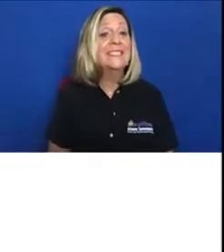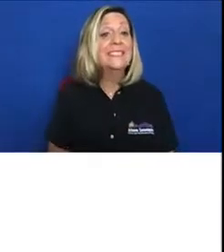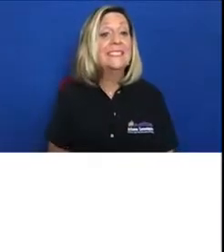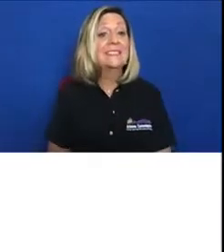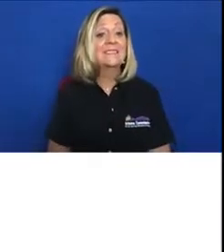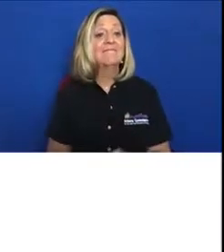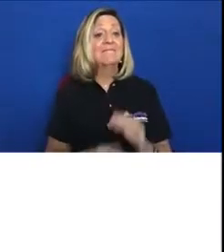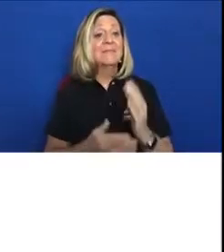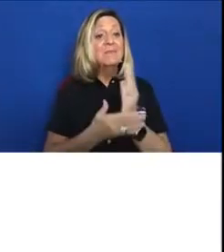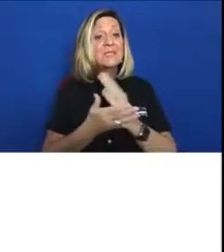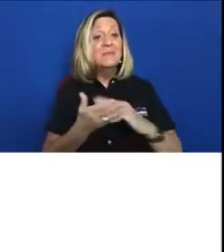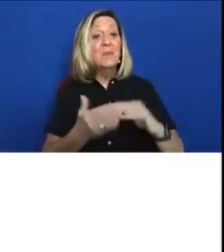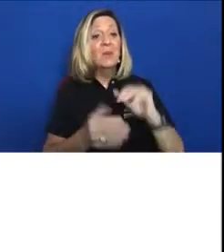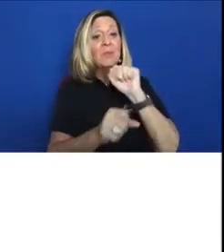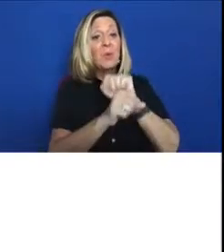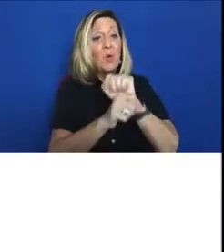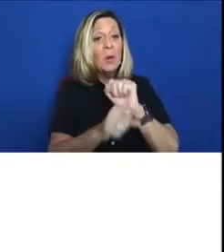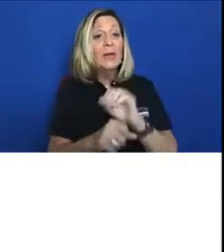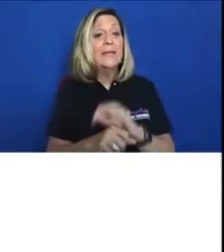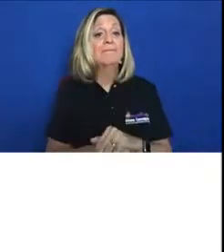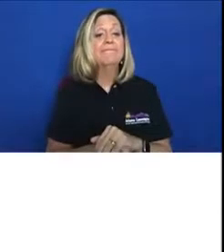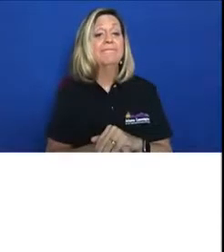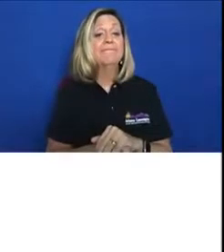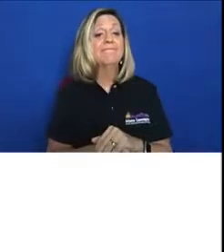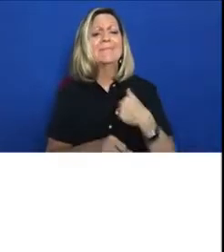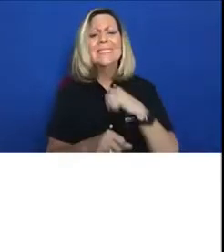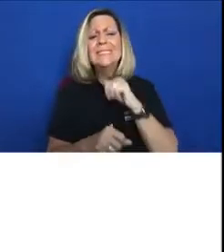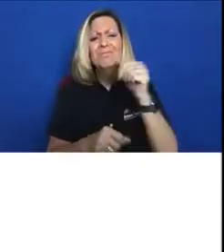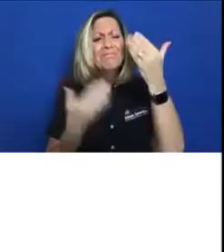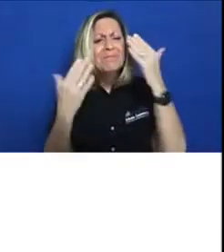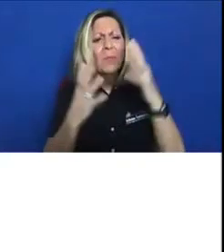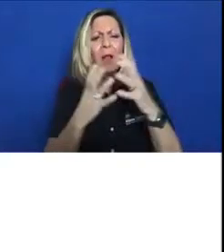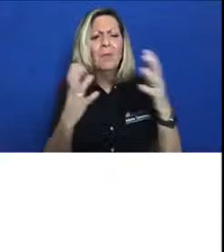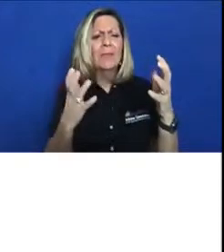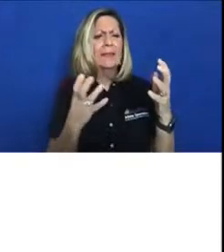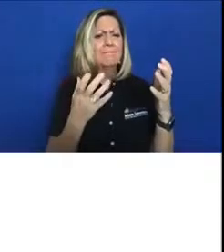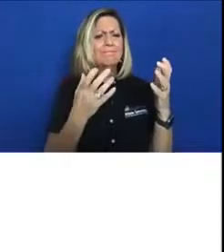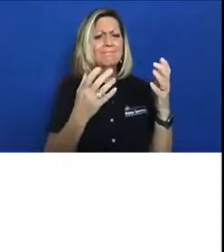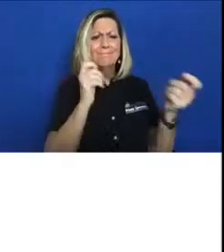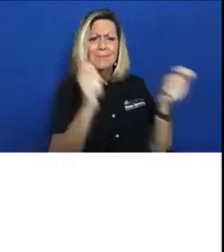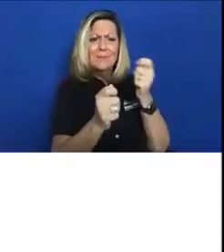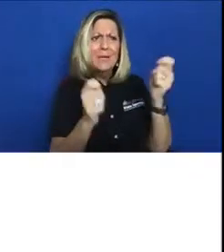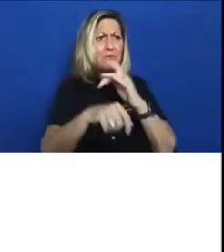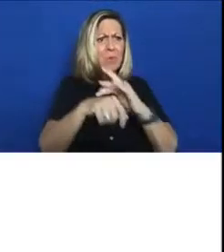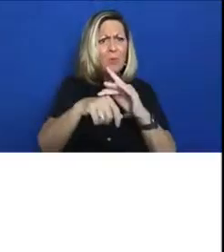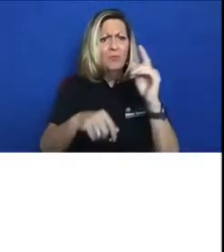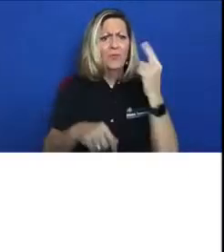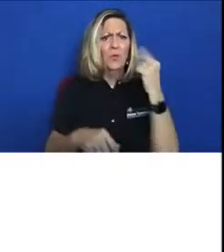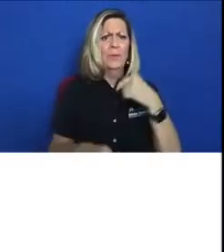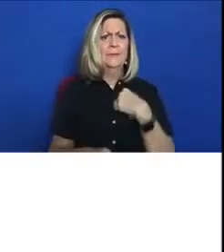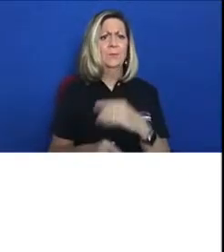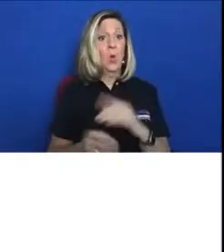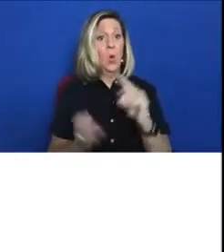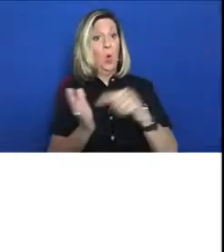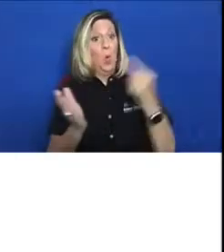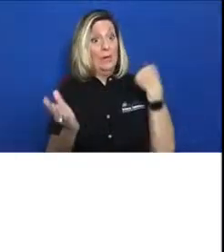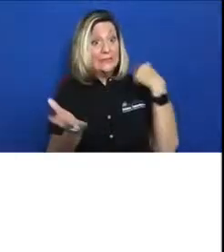At some of my previous places of employment, I didn't know about all of the accommodations available to me.